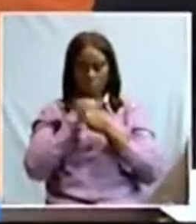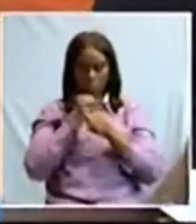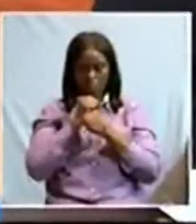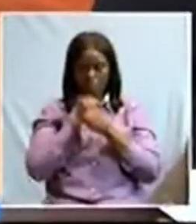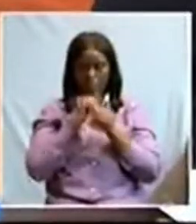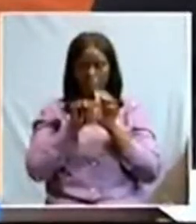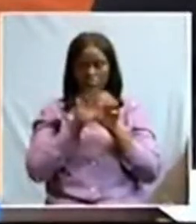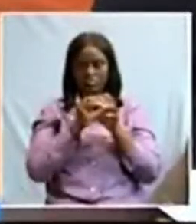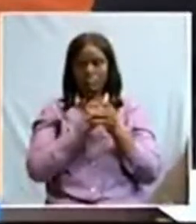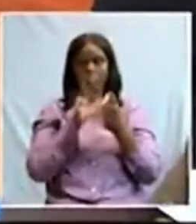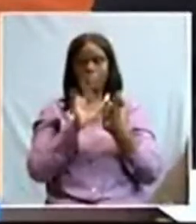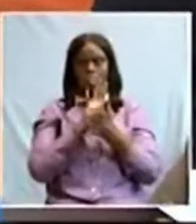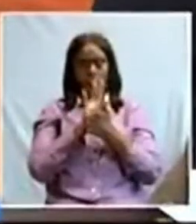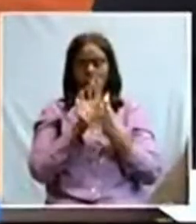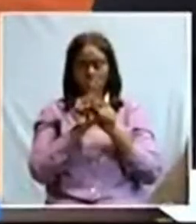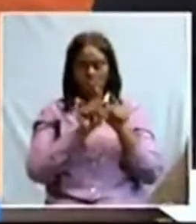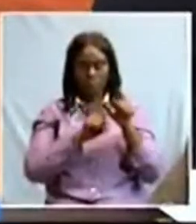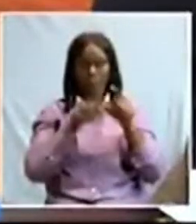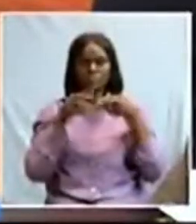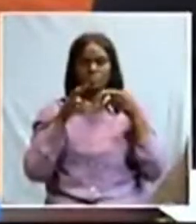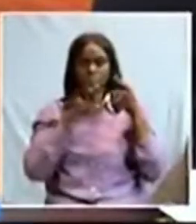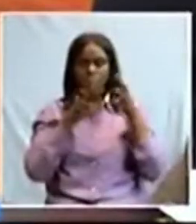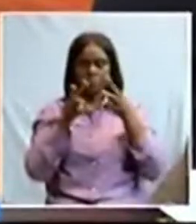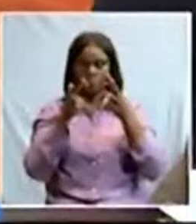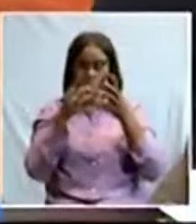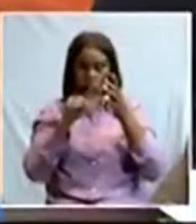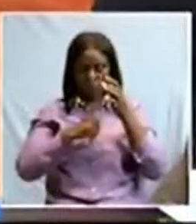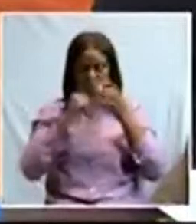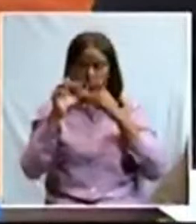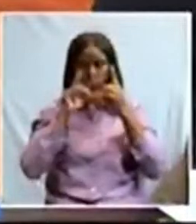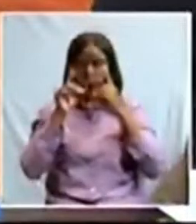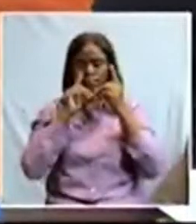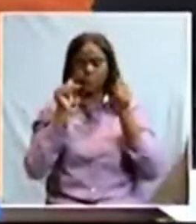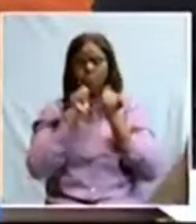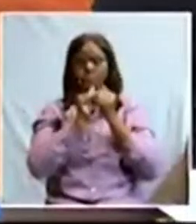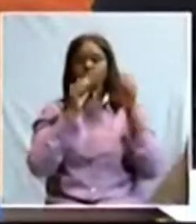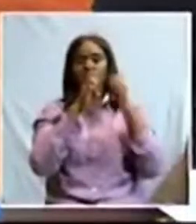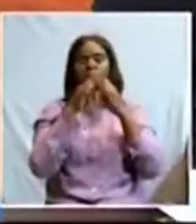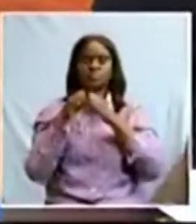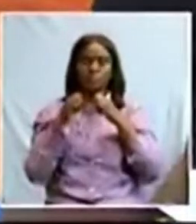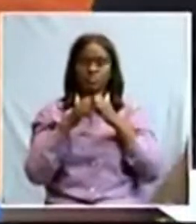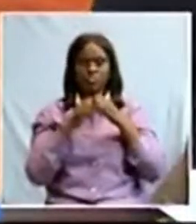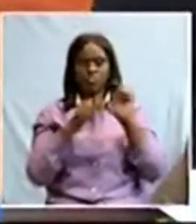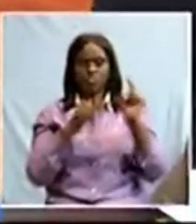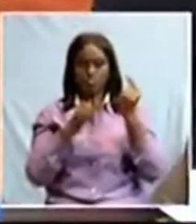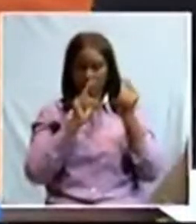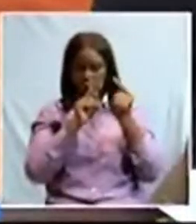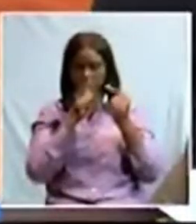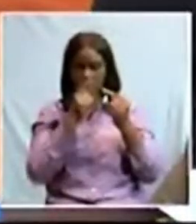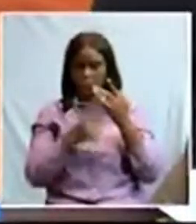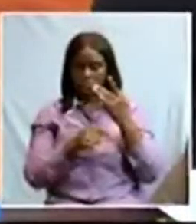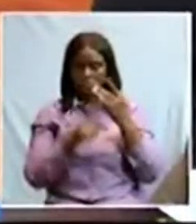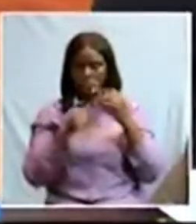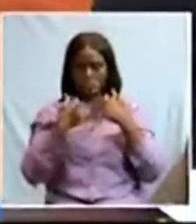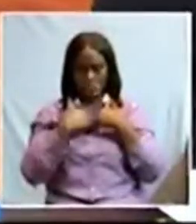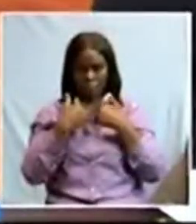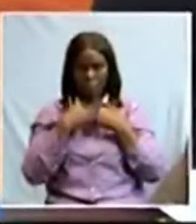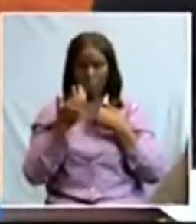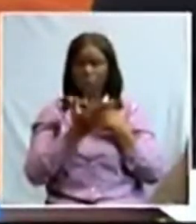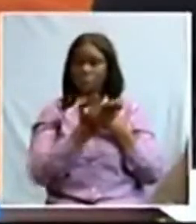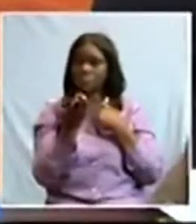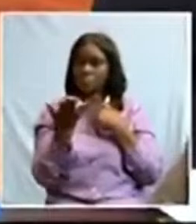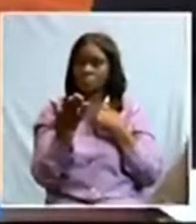documentation is a roadmap that we have discussed with the bank. The first is we have these